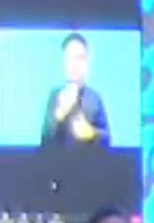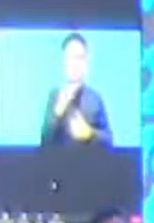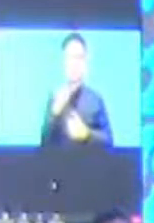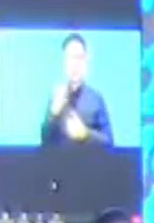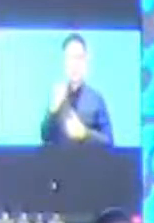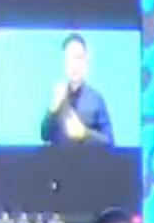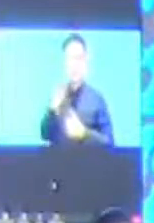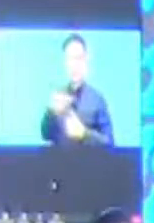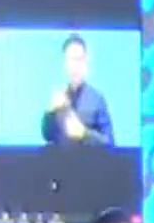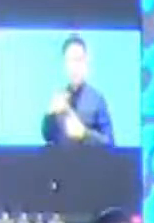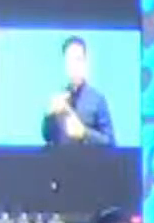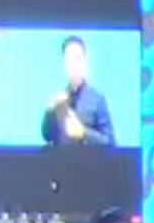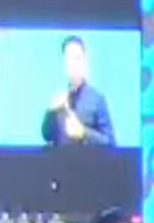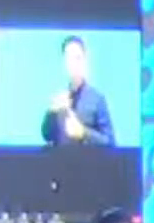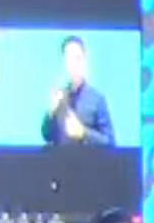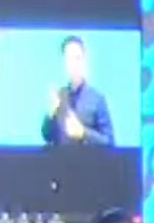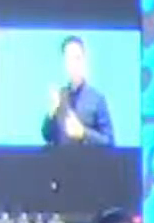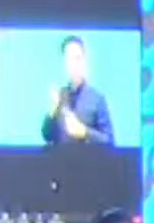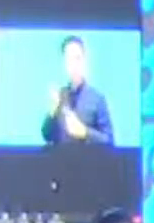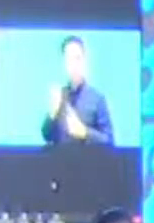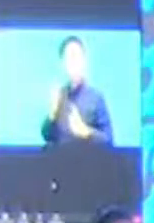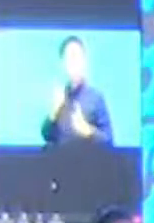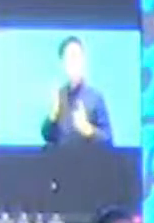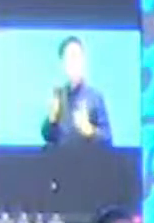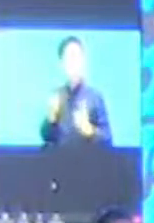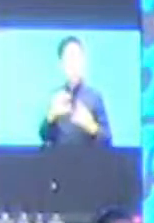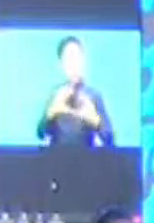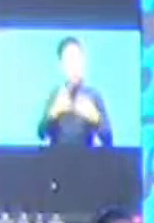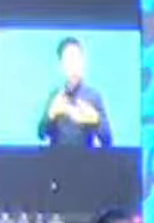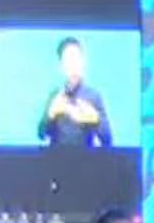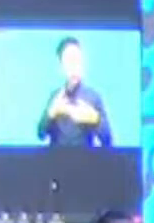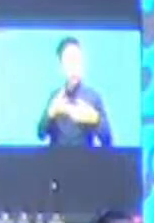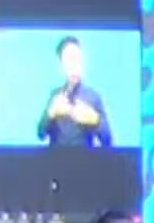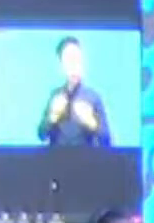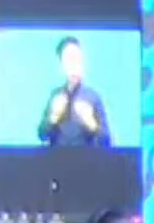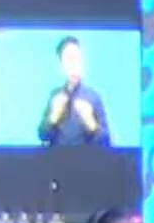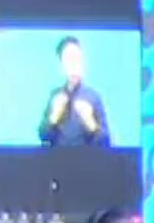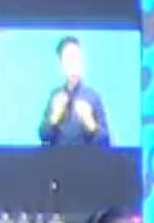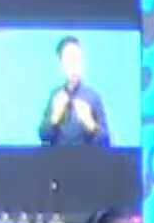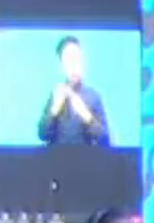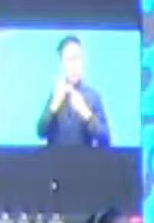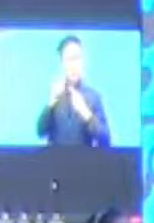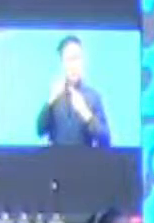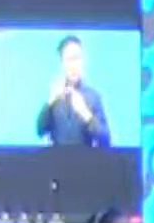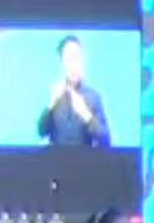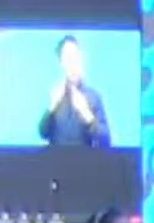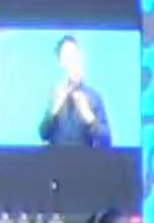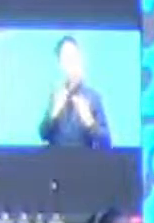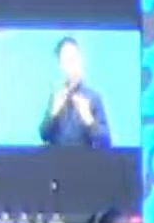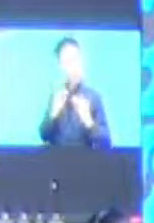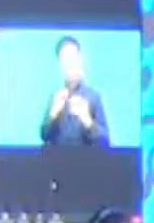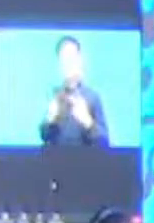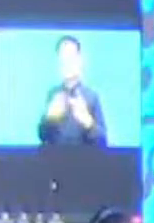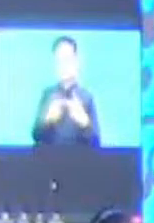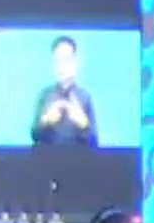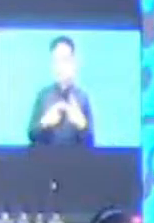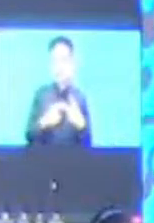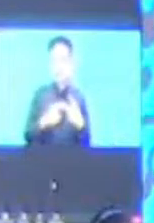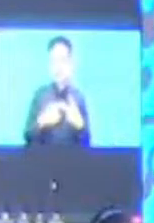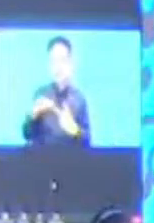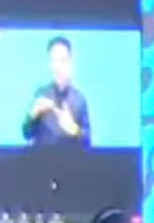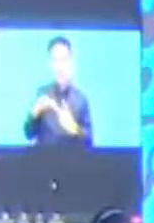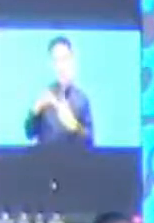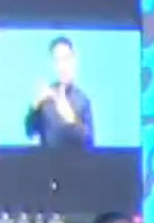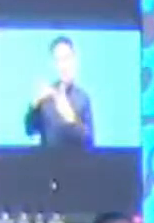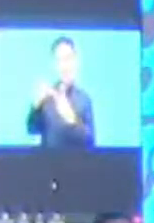Interest Group on Education, Digital Education, and IFLA, which is